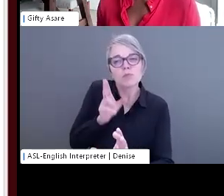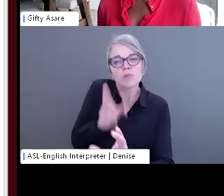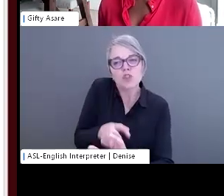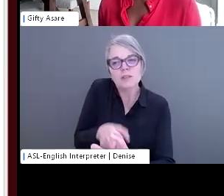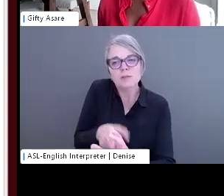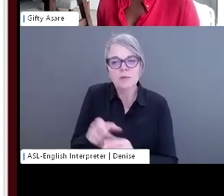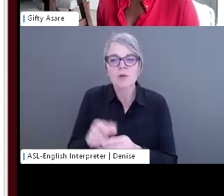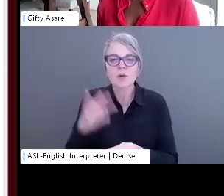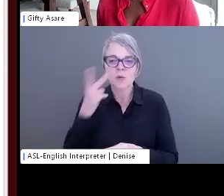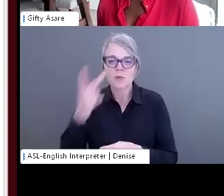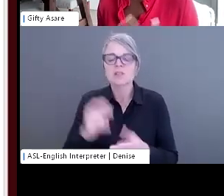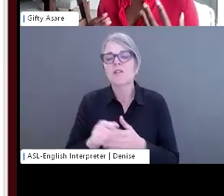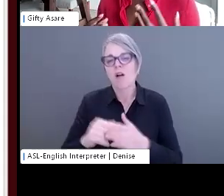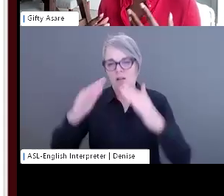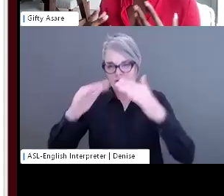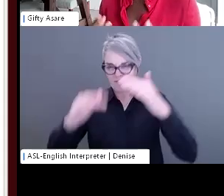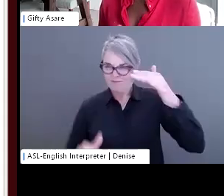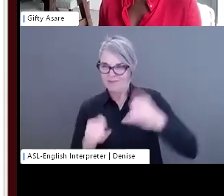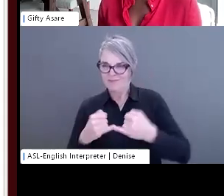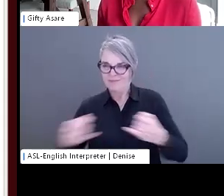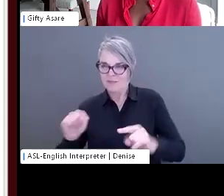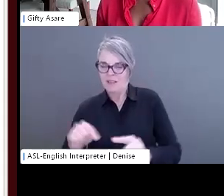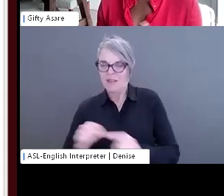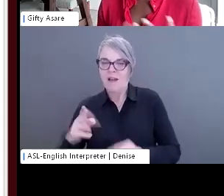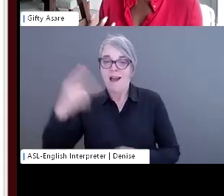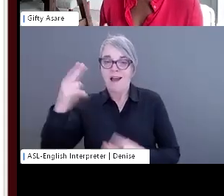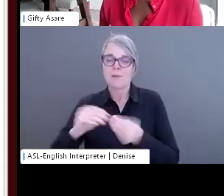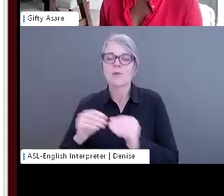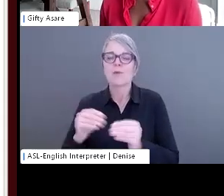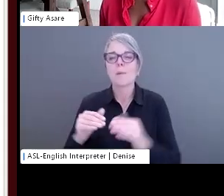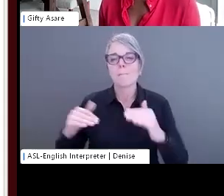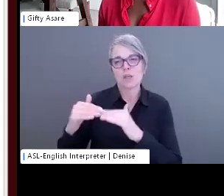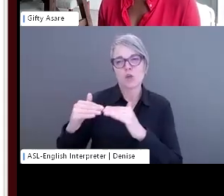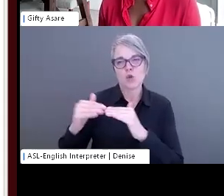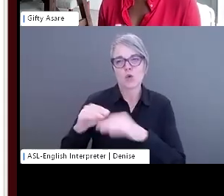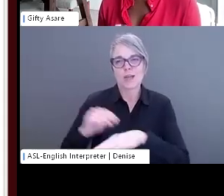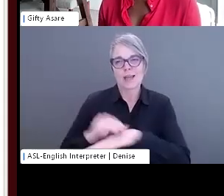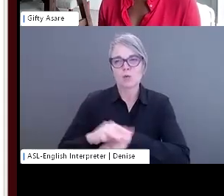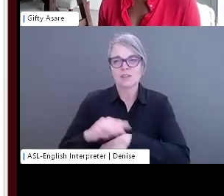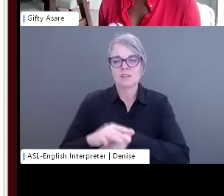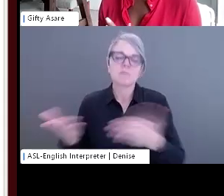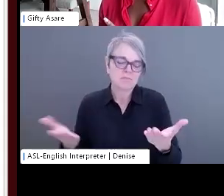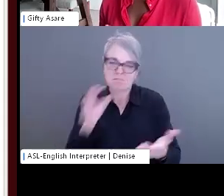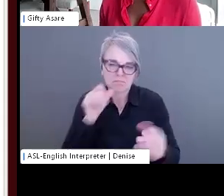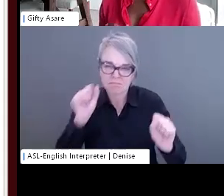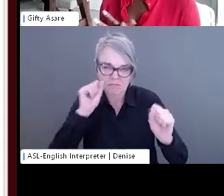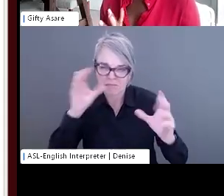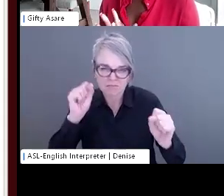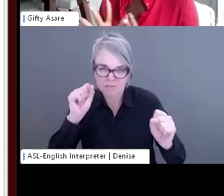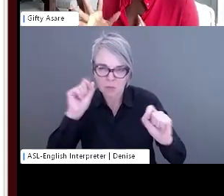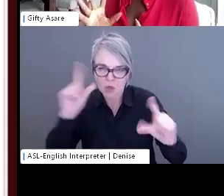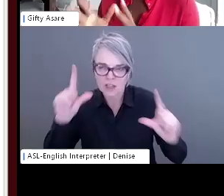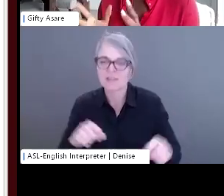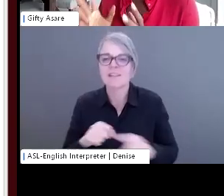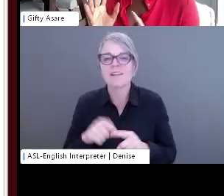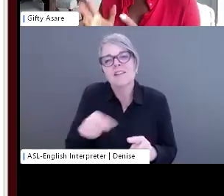peer counseling. This was no shock because, again, it was on an ad hoc basis, and survivors really